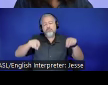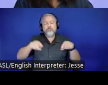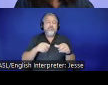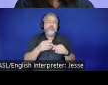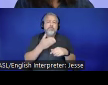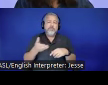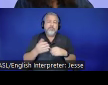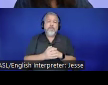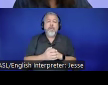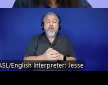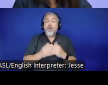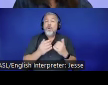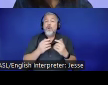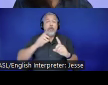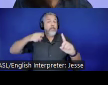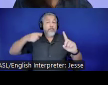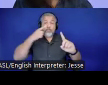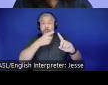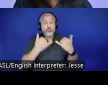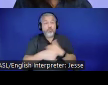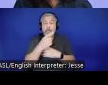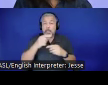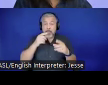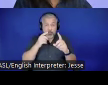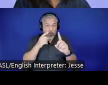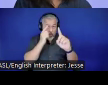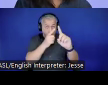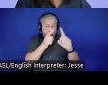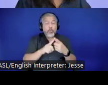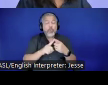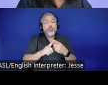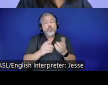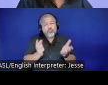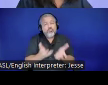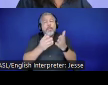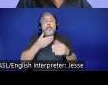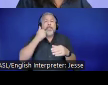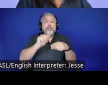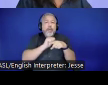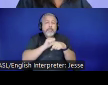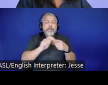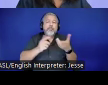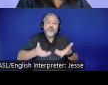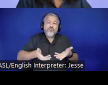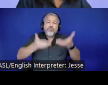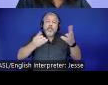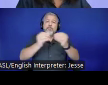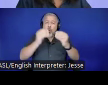goal is to promote best practices, raise awareness, and support innovation in the AT field.